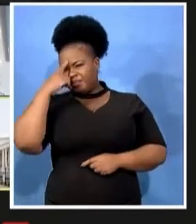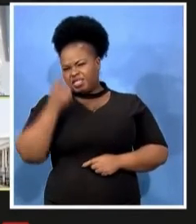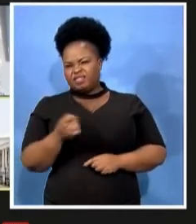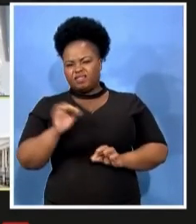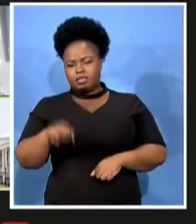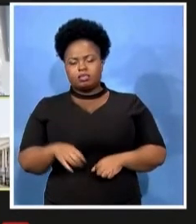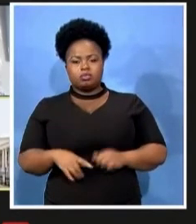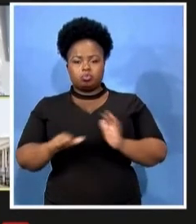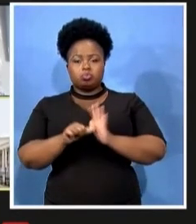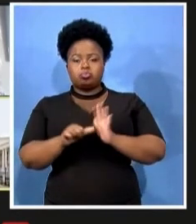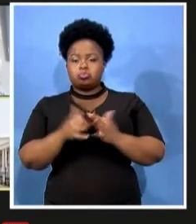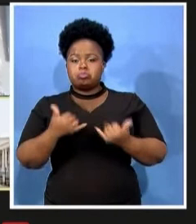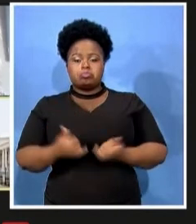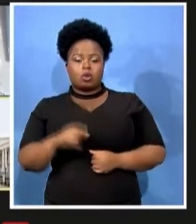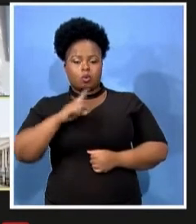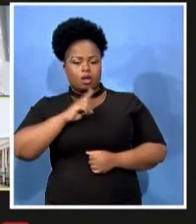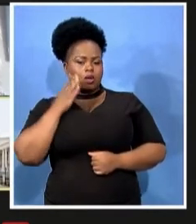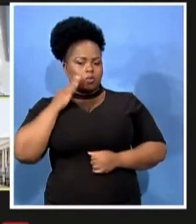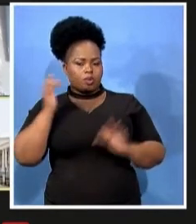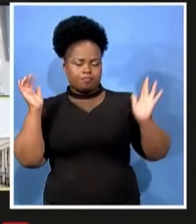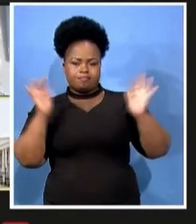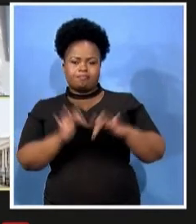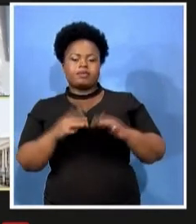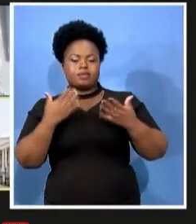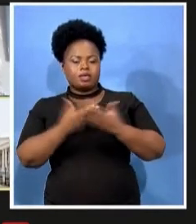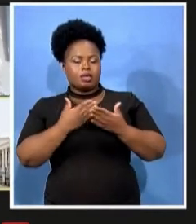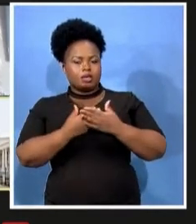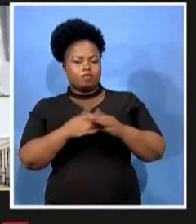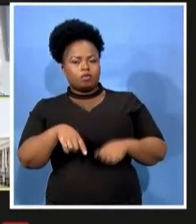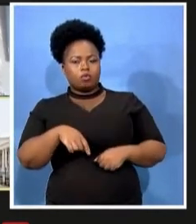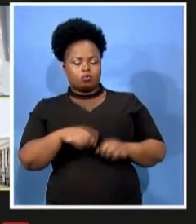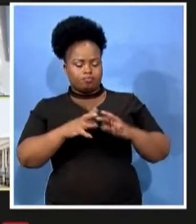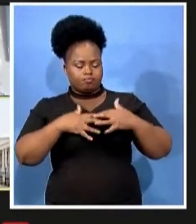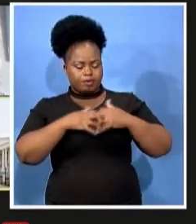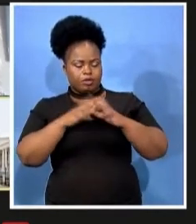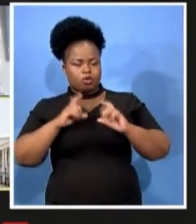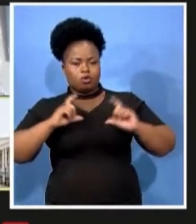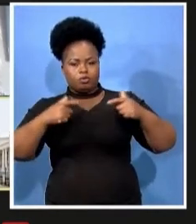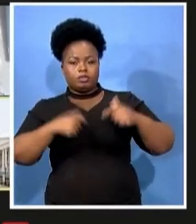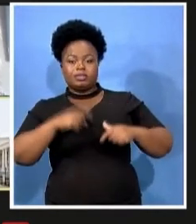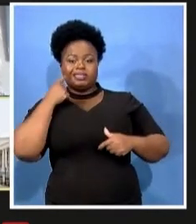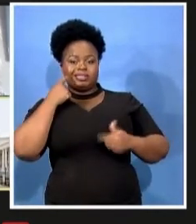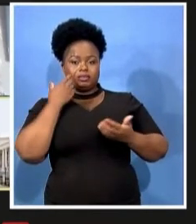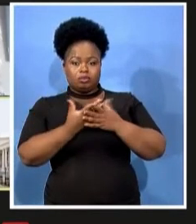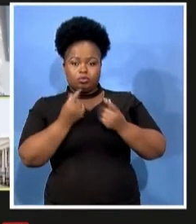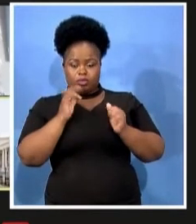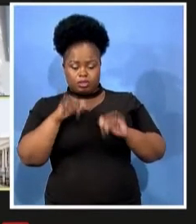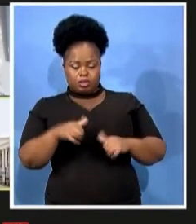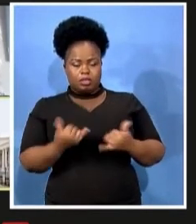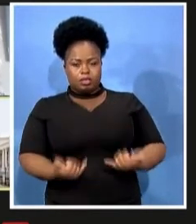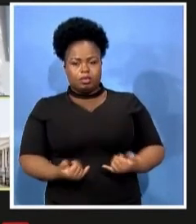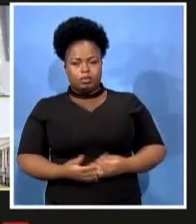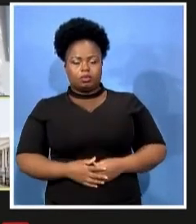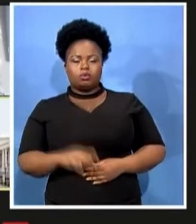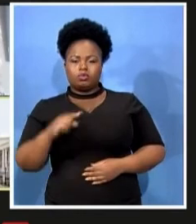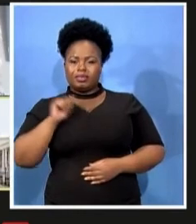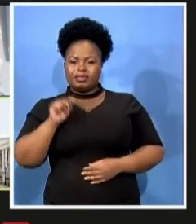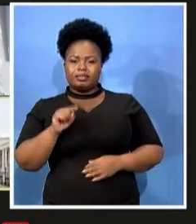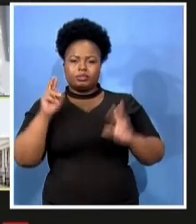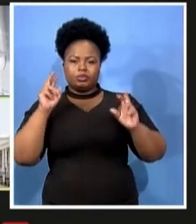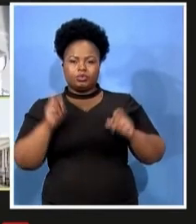ad hoc committee in order to do that at this stage. This is a matter that falls within the scope of the Portfolio Health